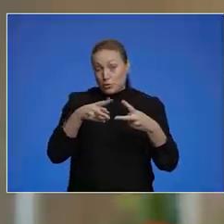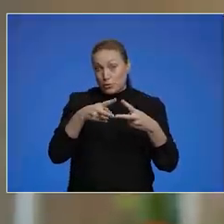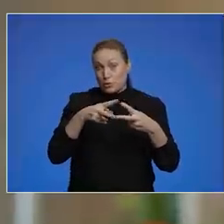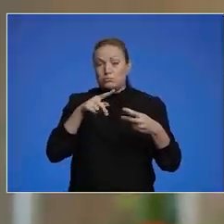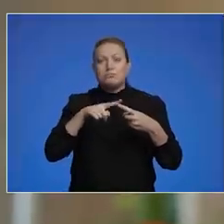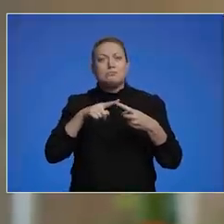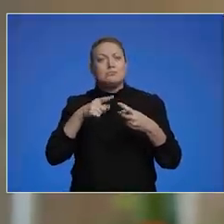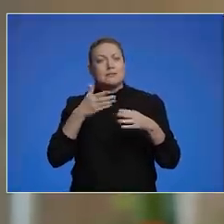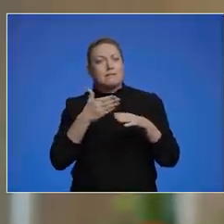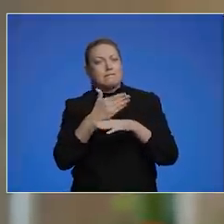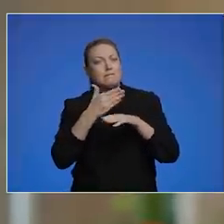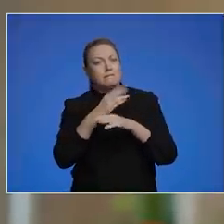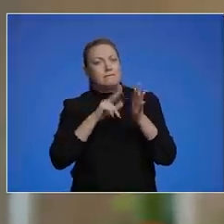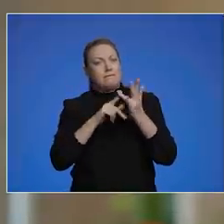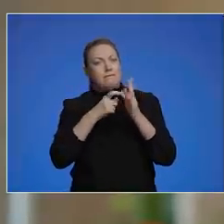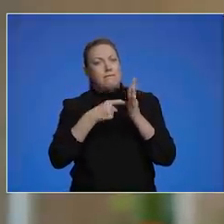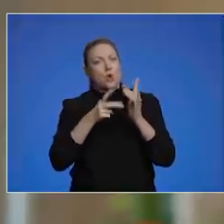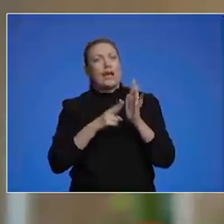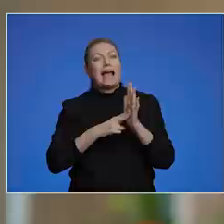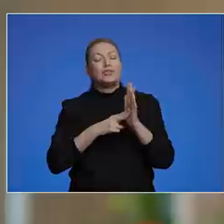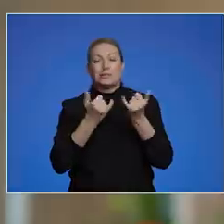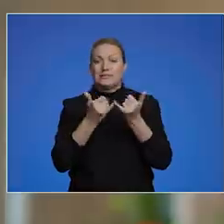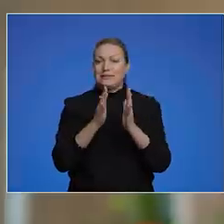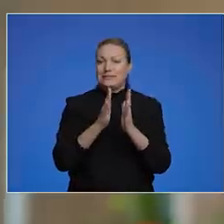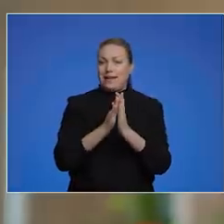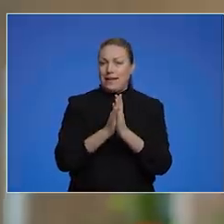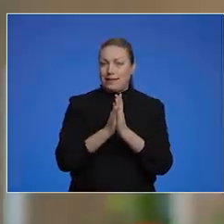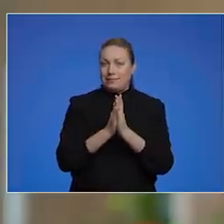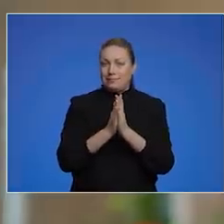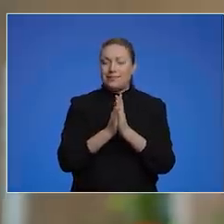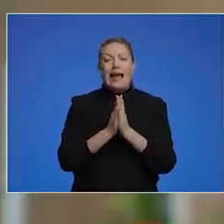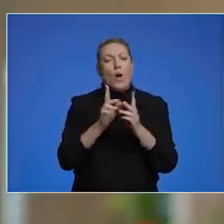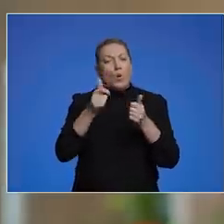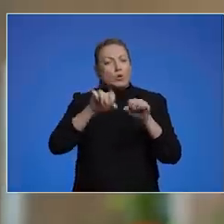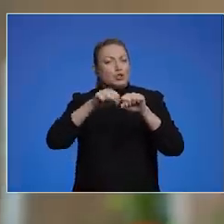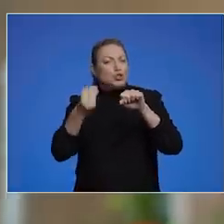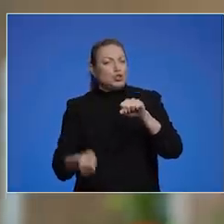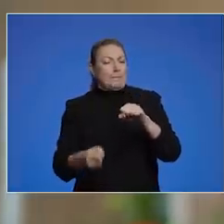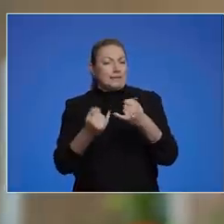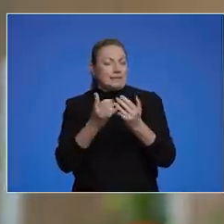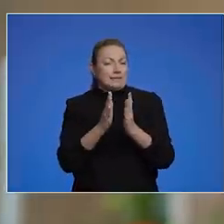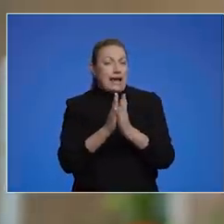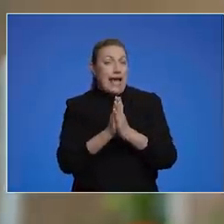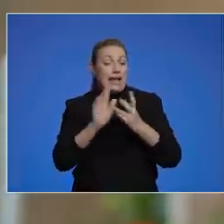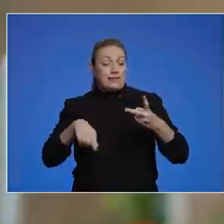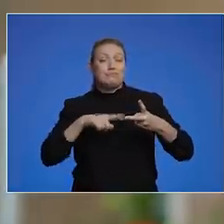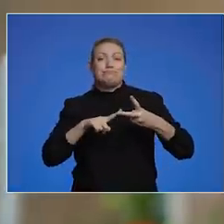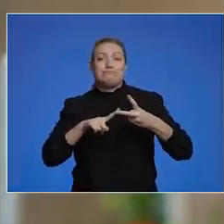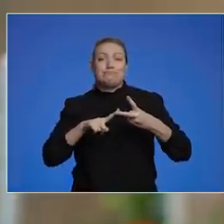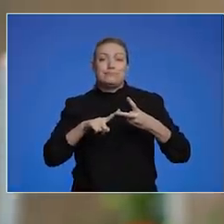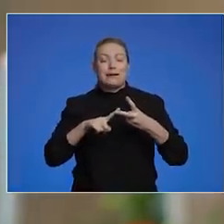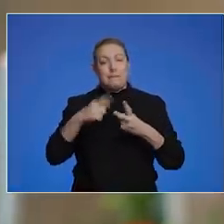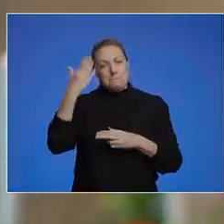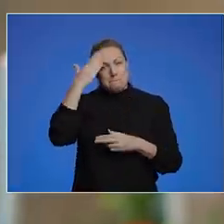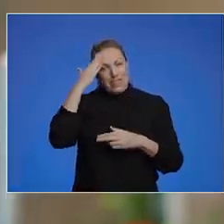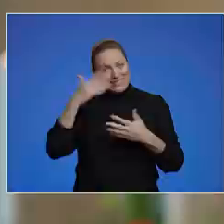Vocations Sunday, where we pray for vocations. Good Shepherd Sunday. But it's also Mother's Day, so happy Mother's Day to